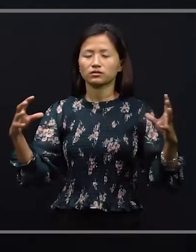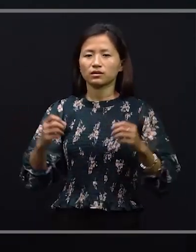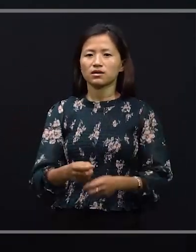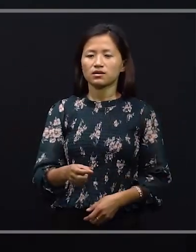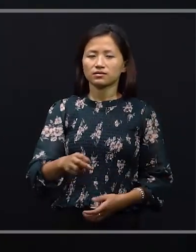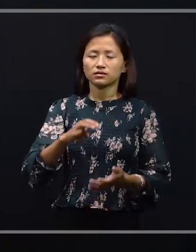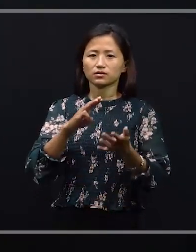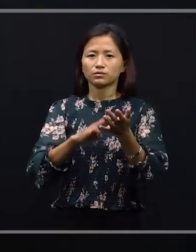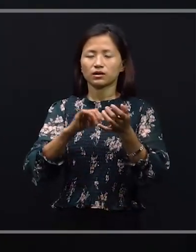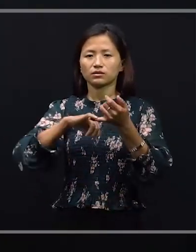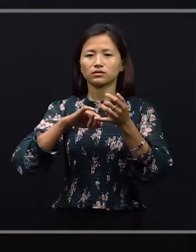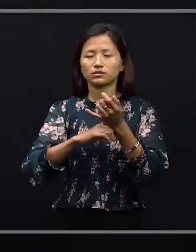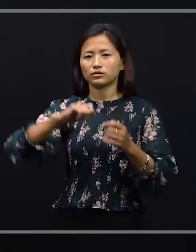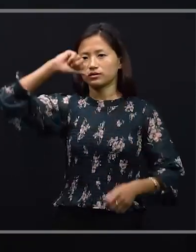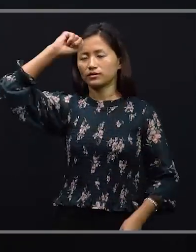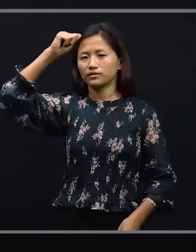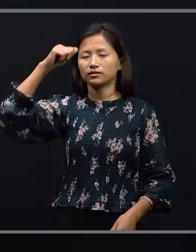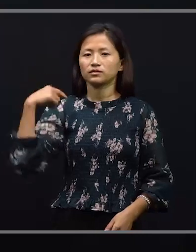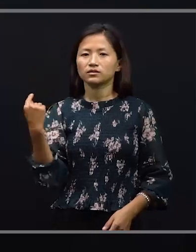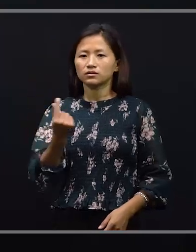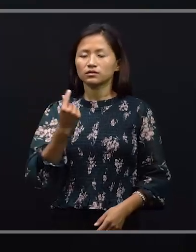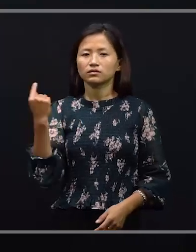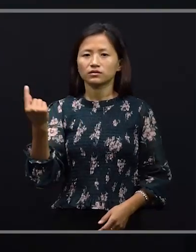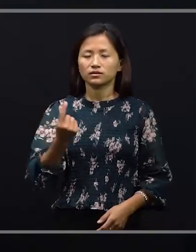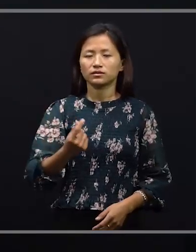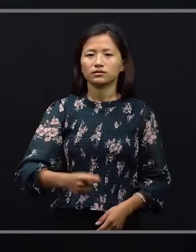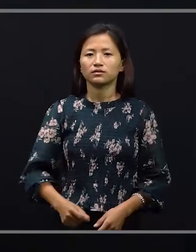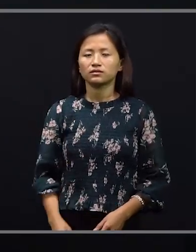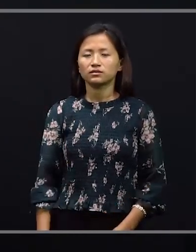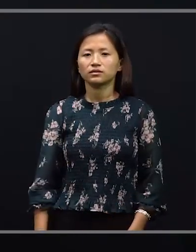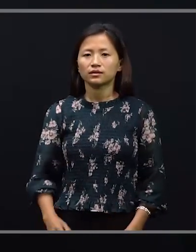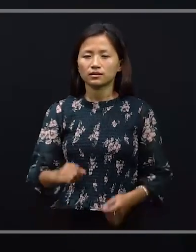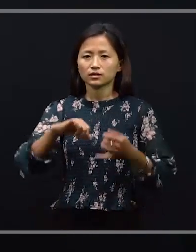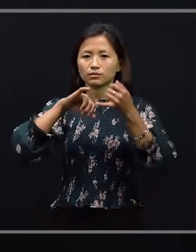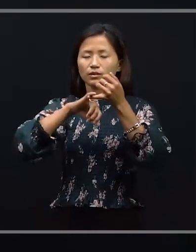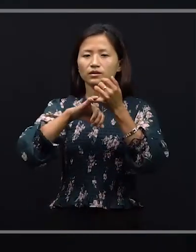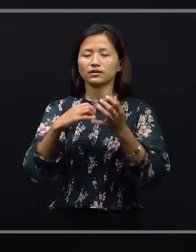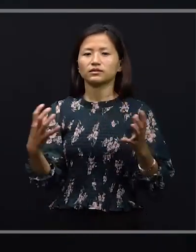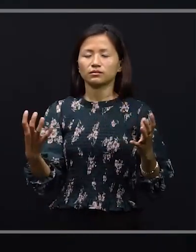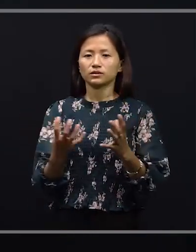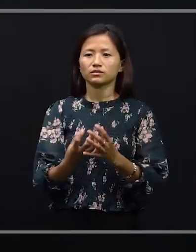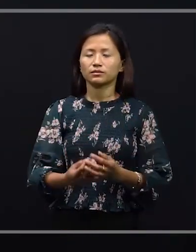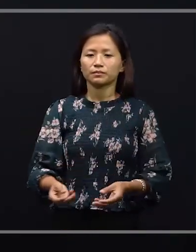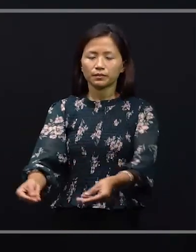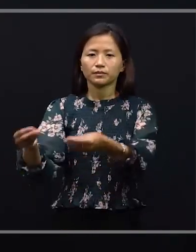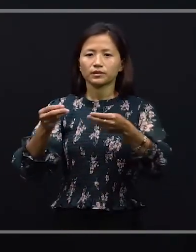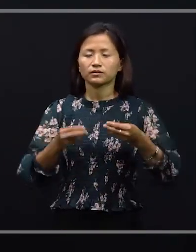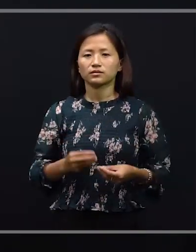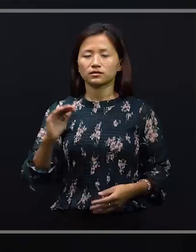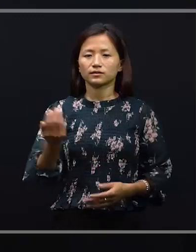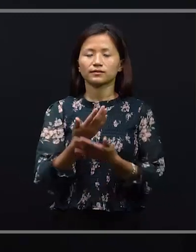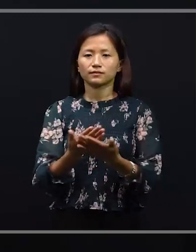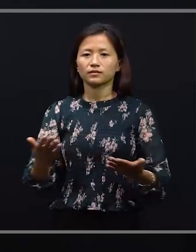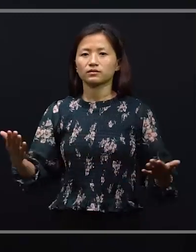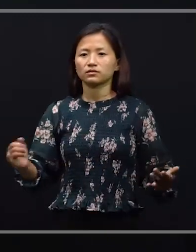smuggle it into India. Okay, they used to smuggle it into India. Smuggling means bringing something illegal. Okay, not the